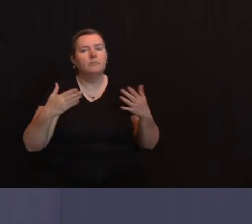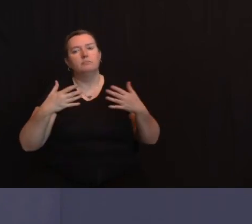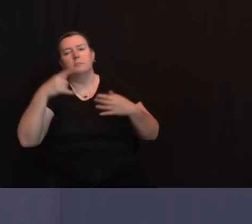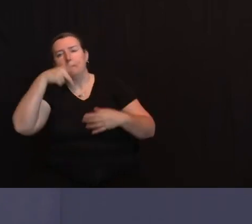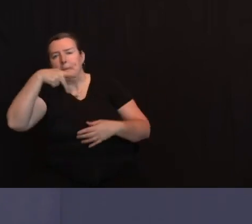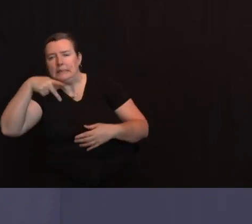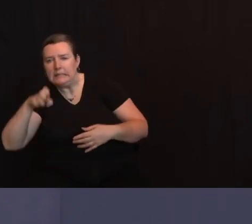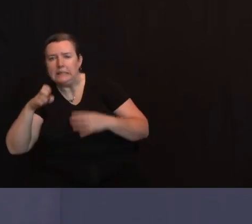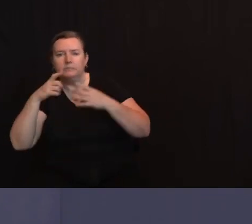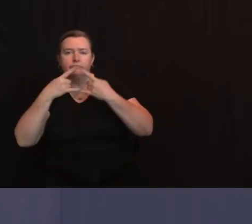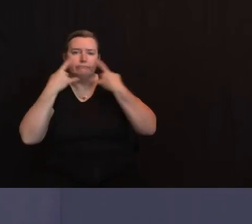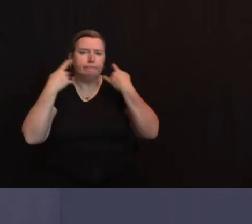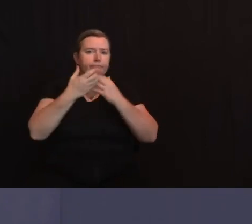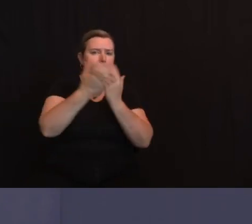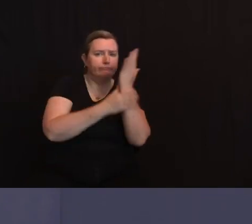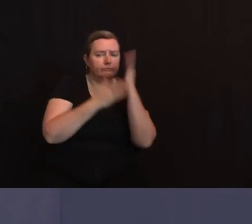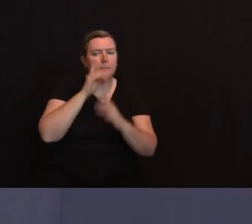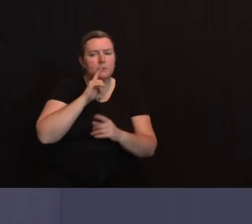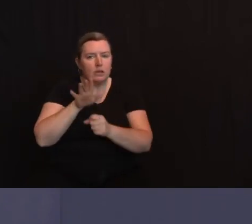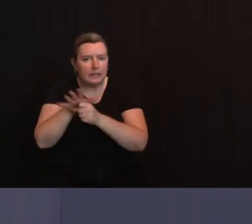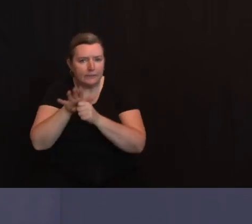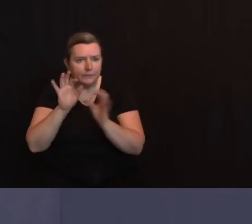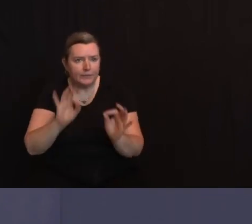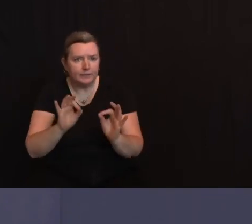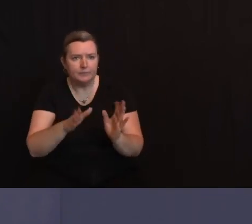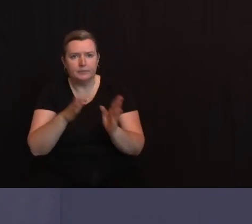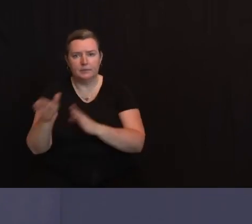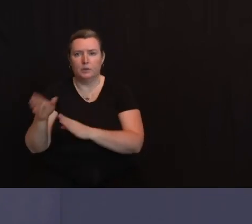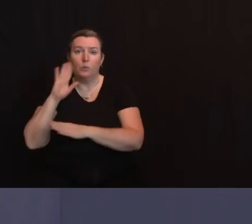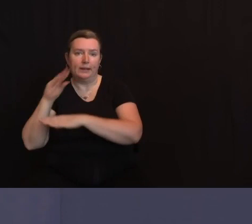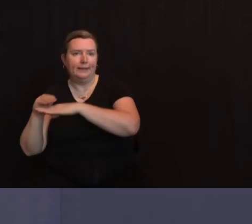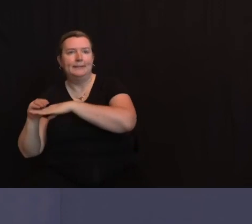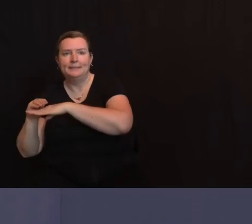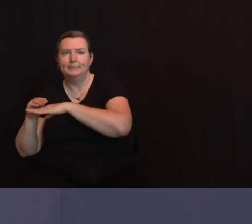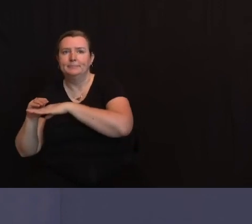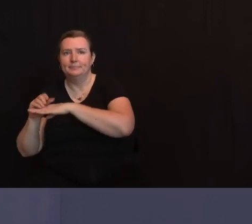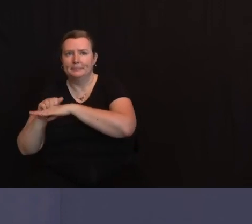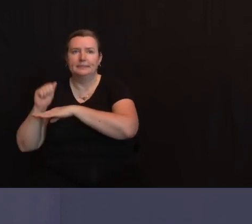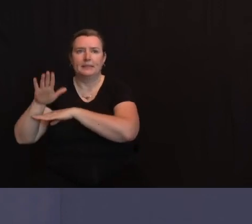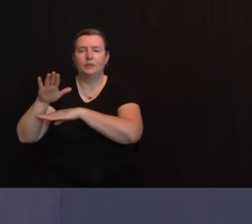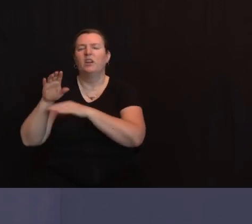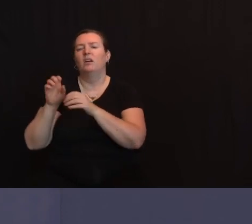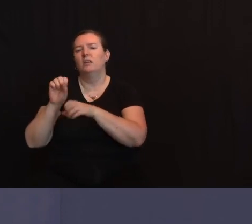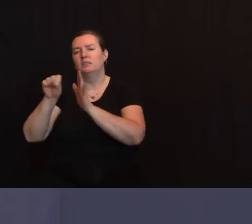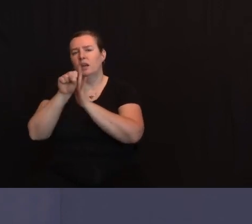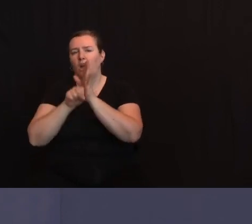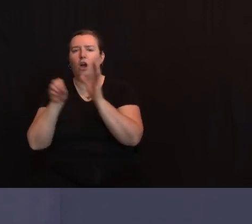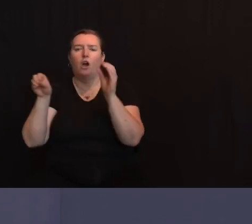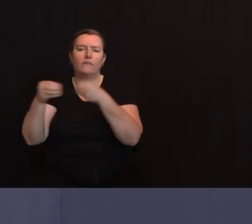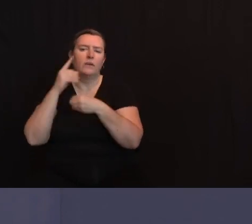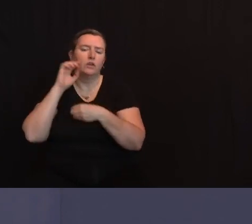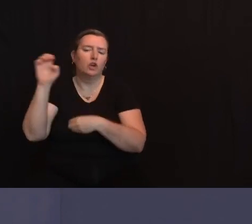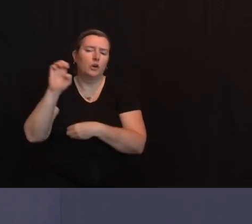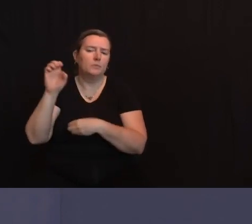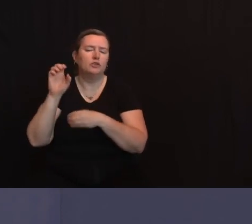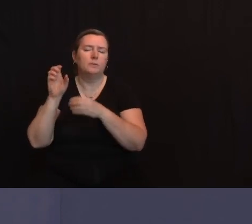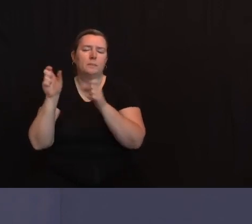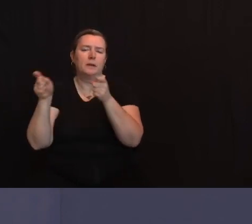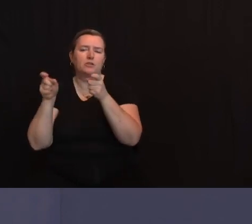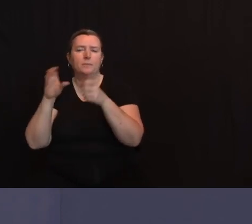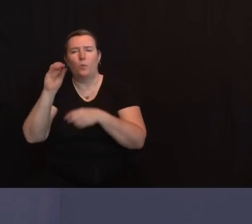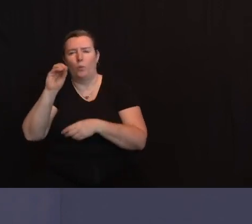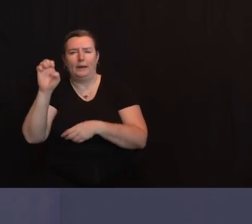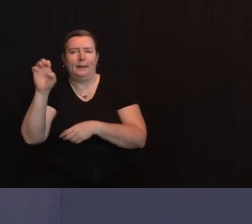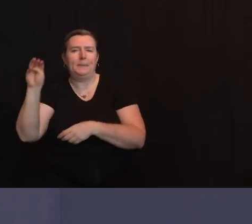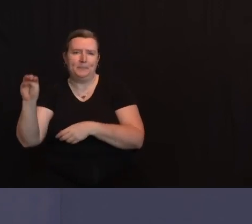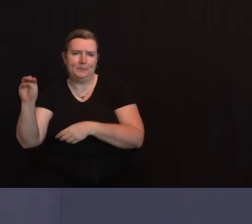and staff, and provide guidance to the State Office of Emergency Management team to ensure that PPE